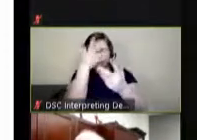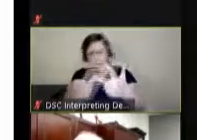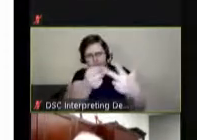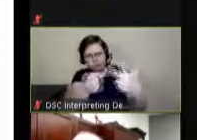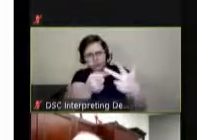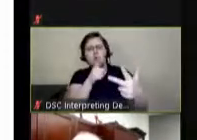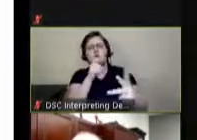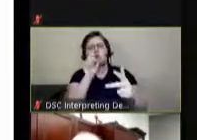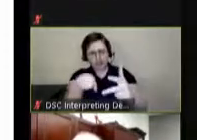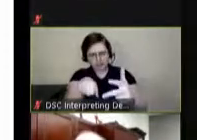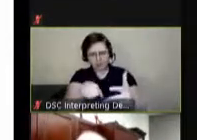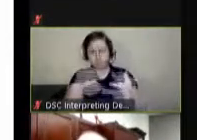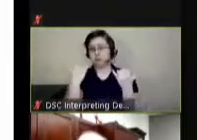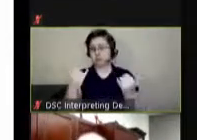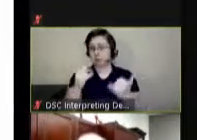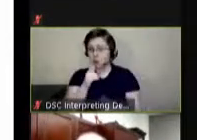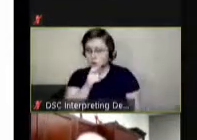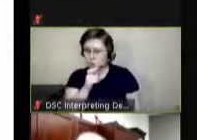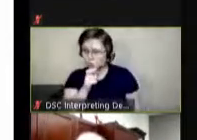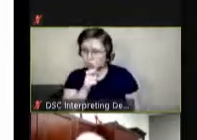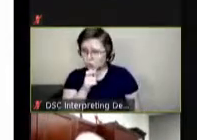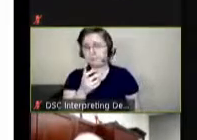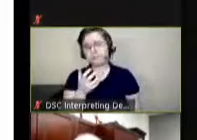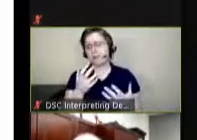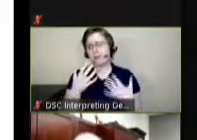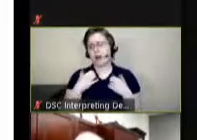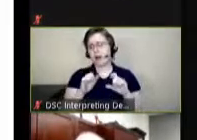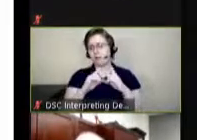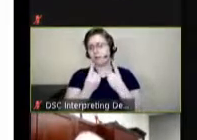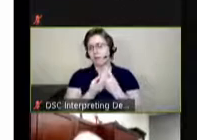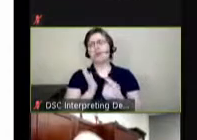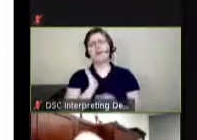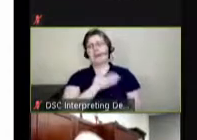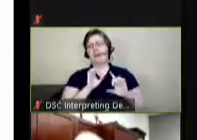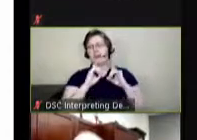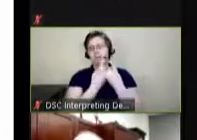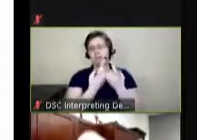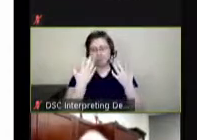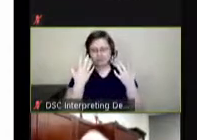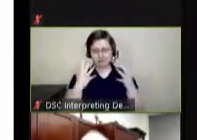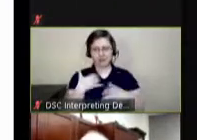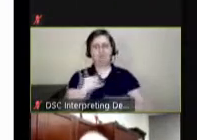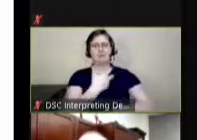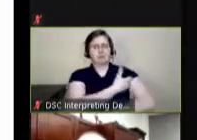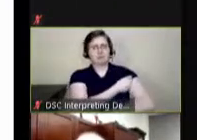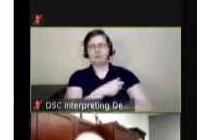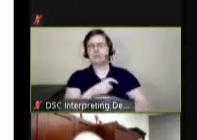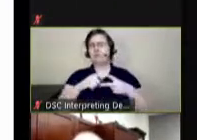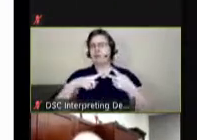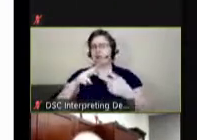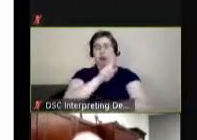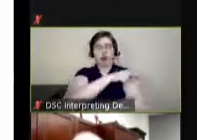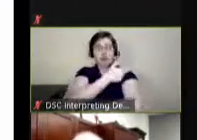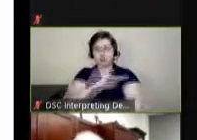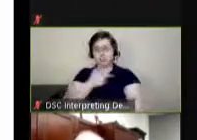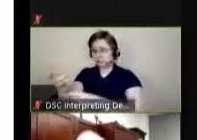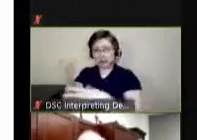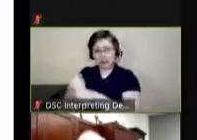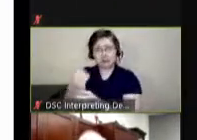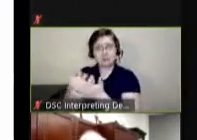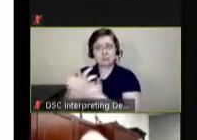So who's receiving it right now? Of course, local health department, our department has received doses. Hospitals are receiving